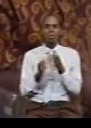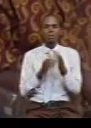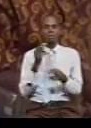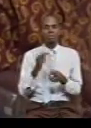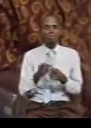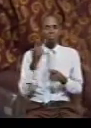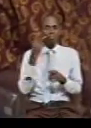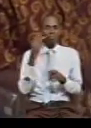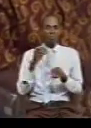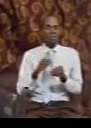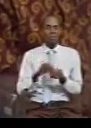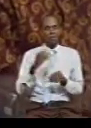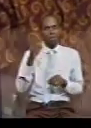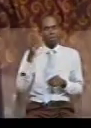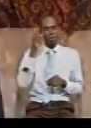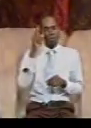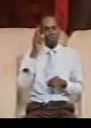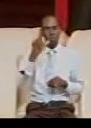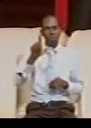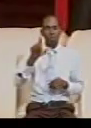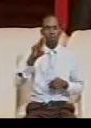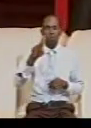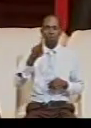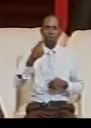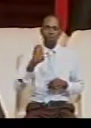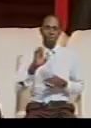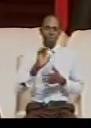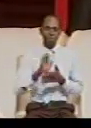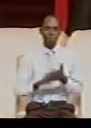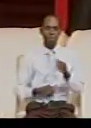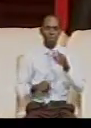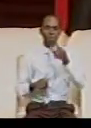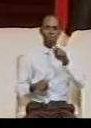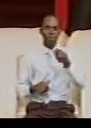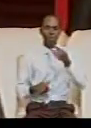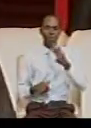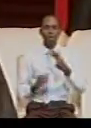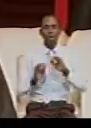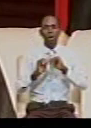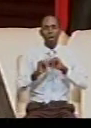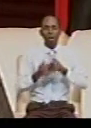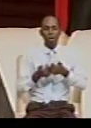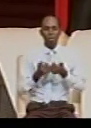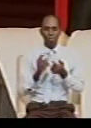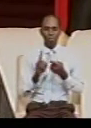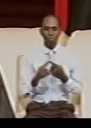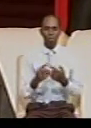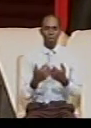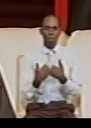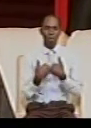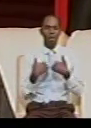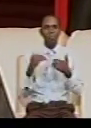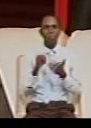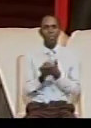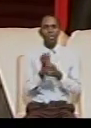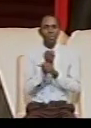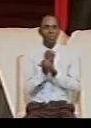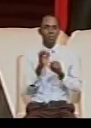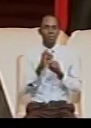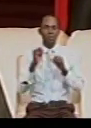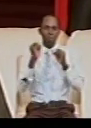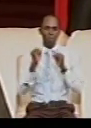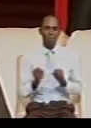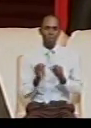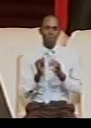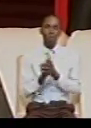in Luke chapter 24 how to have that saving power that comes in